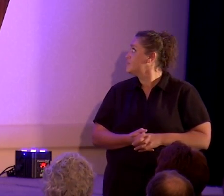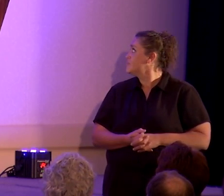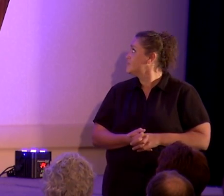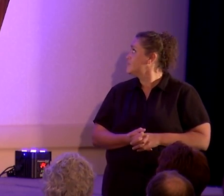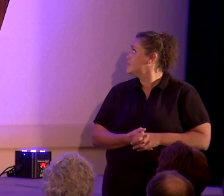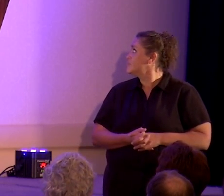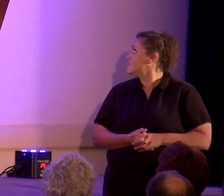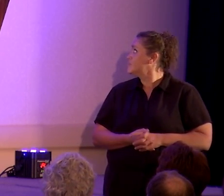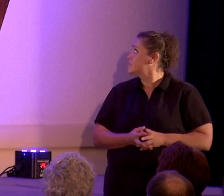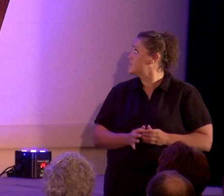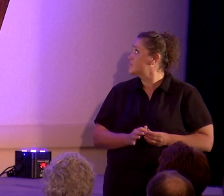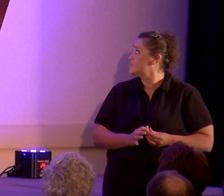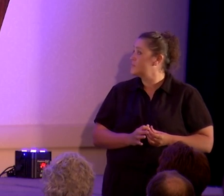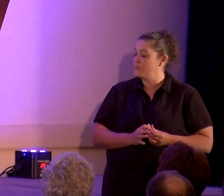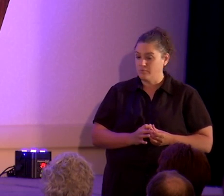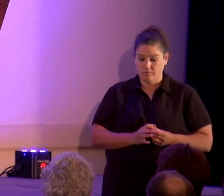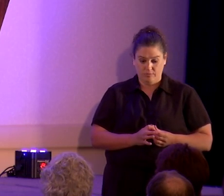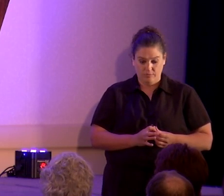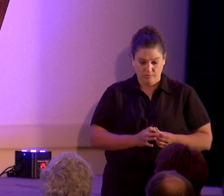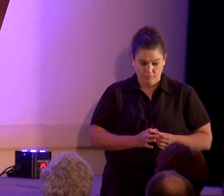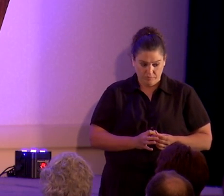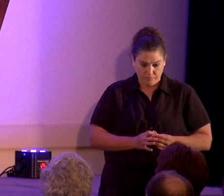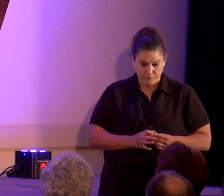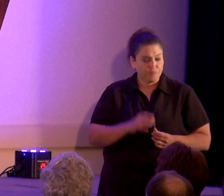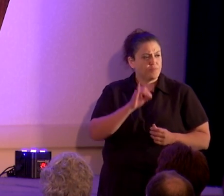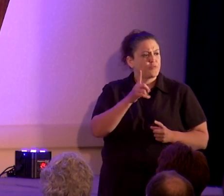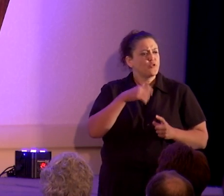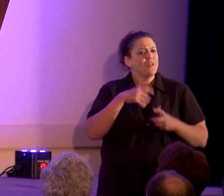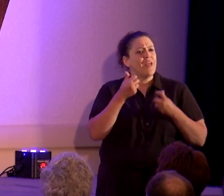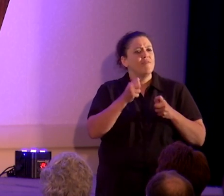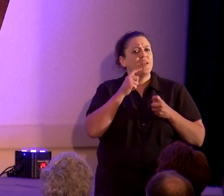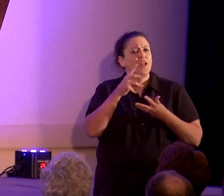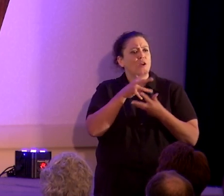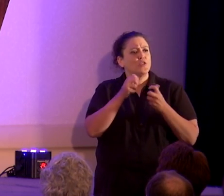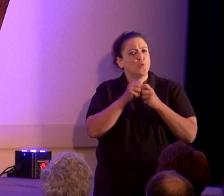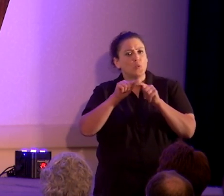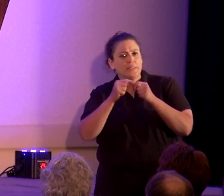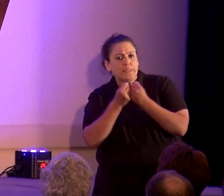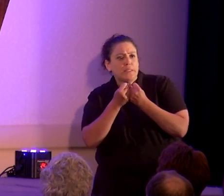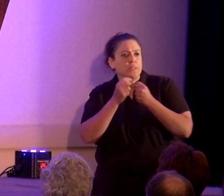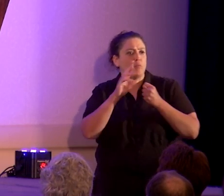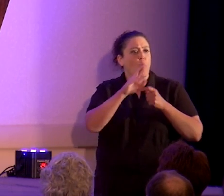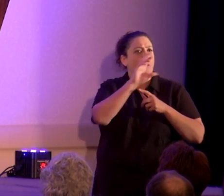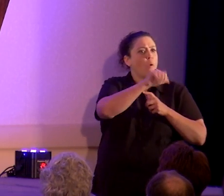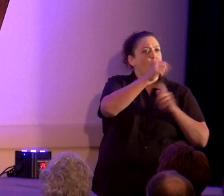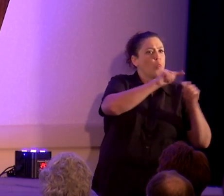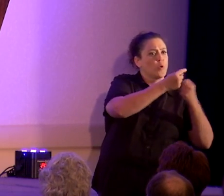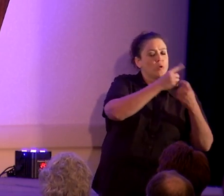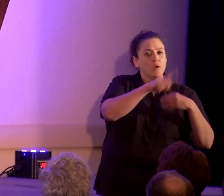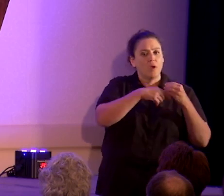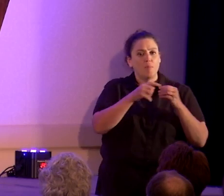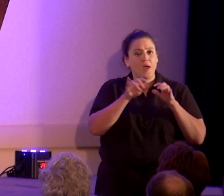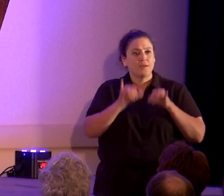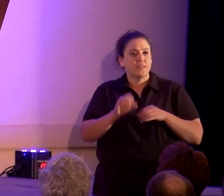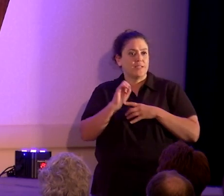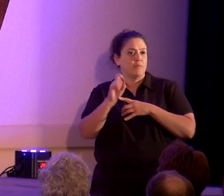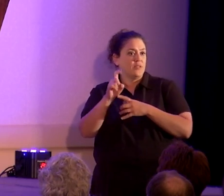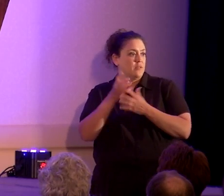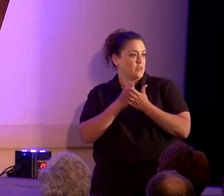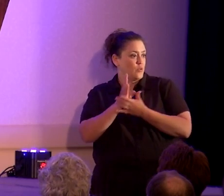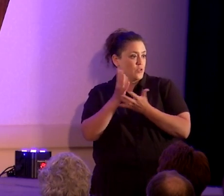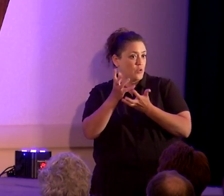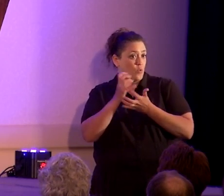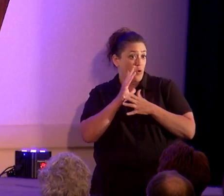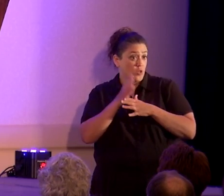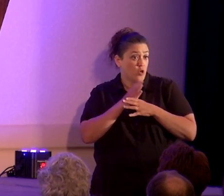Did you have any interaction with teammates or even opponents about same-sex rights that you would like to share